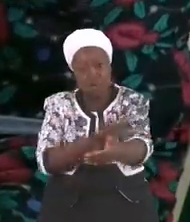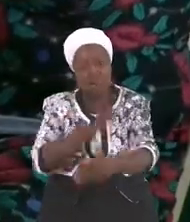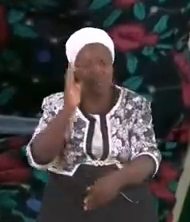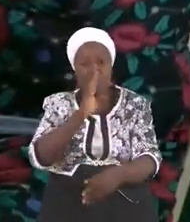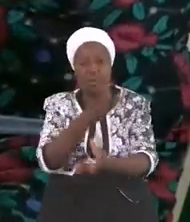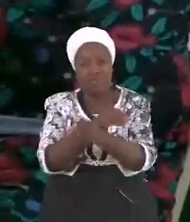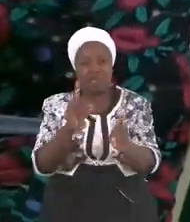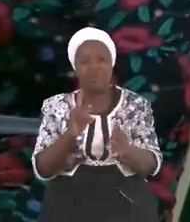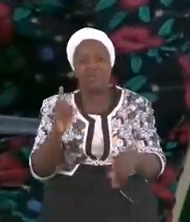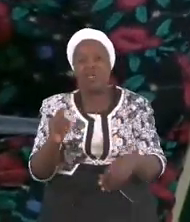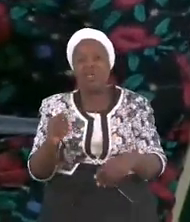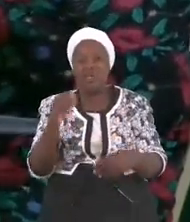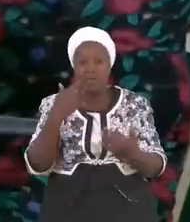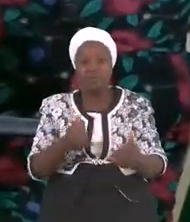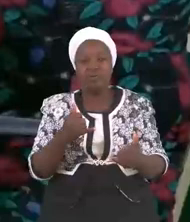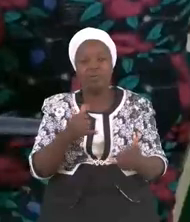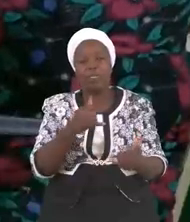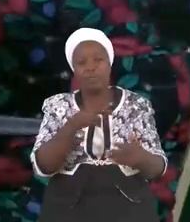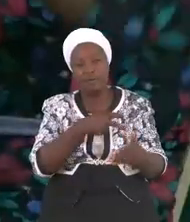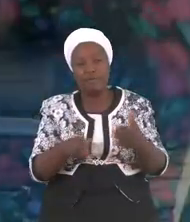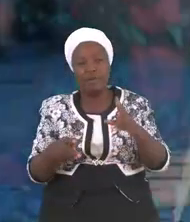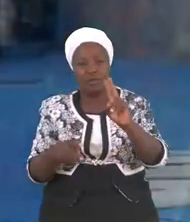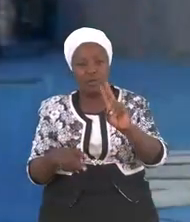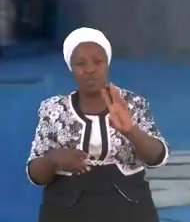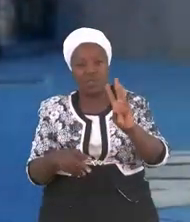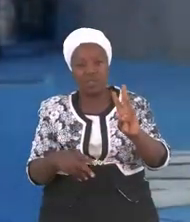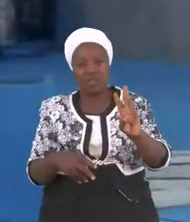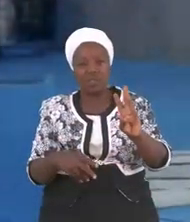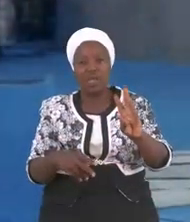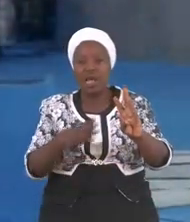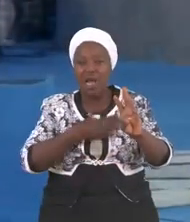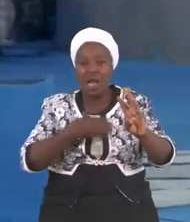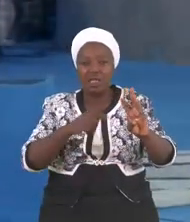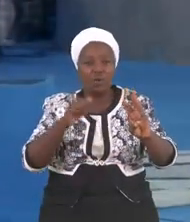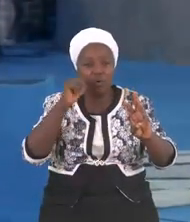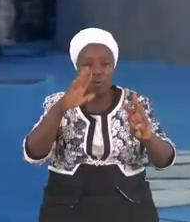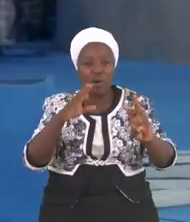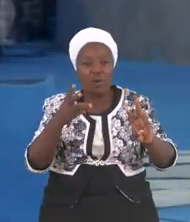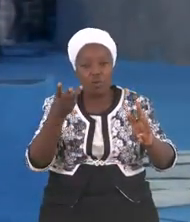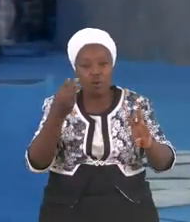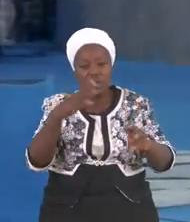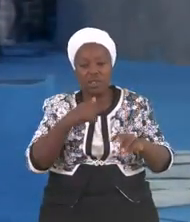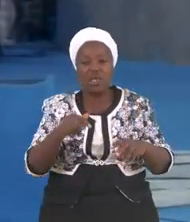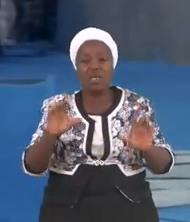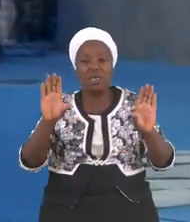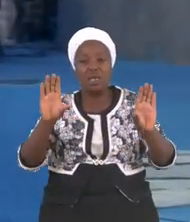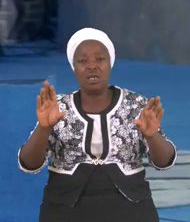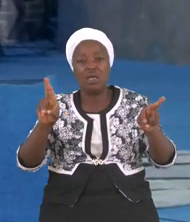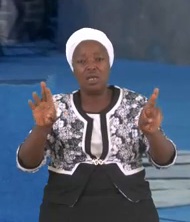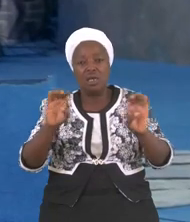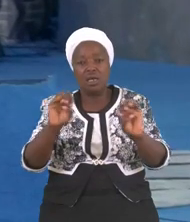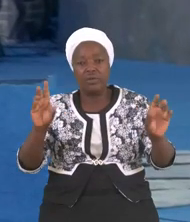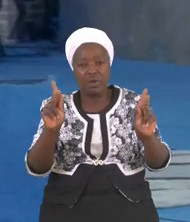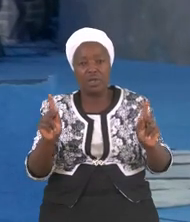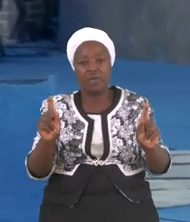Look at verse 26. In verse 26, and the woman was a Greek, a Syrophoenician by